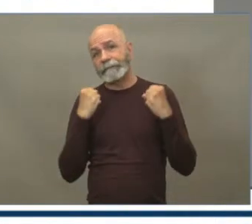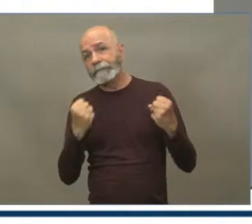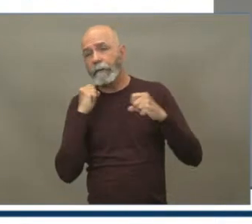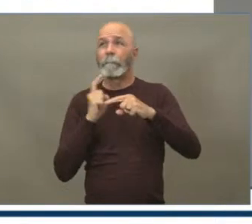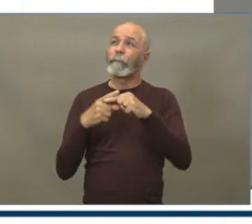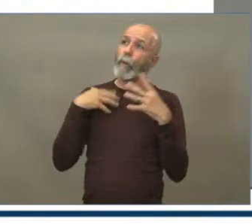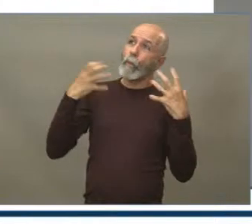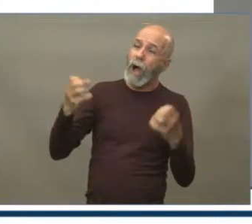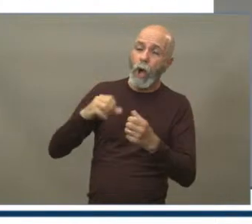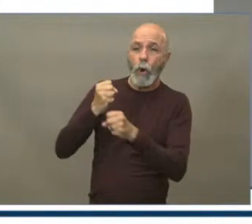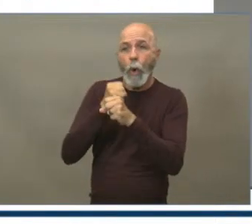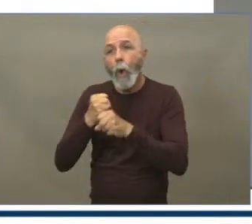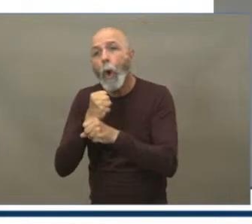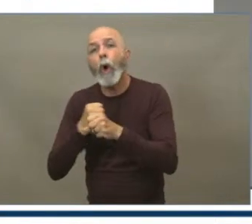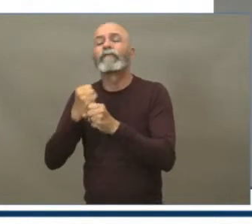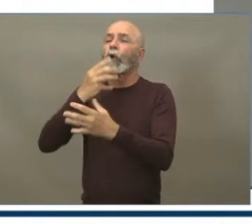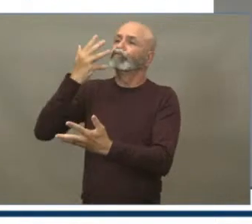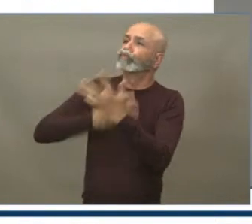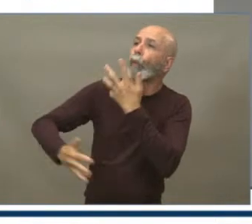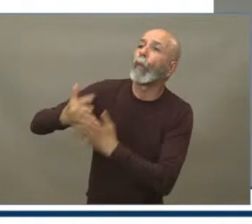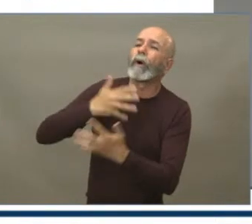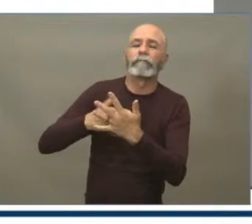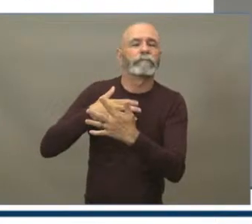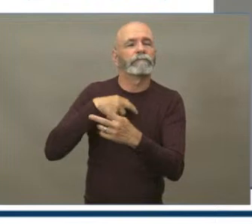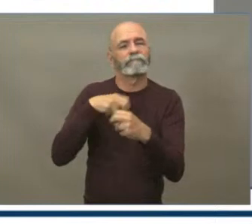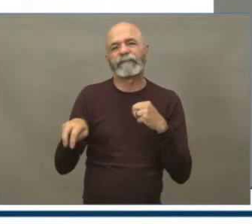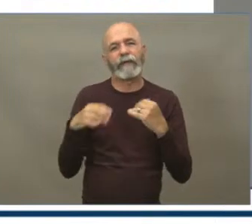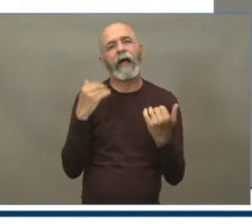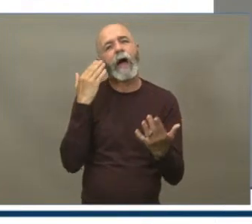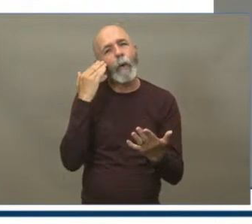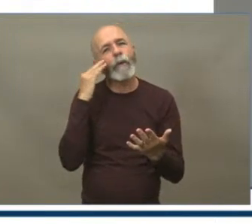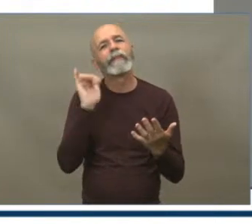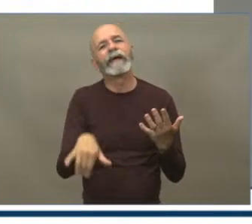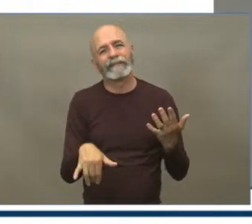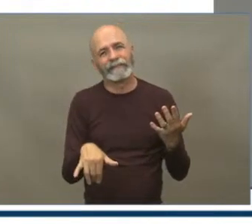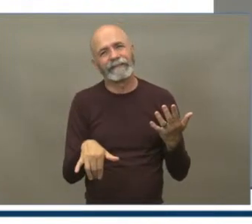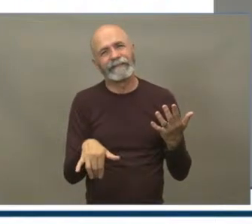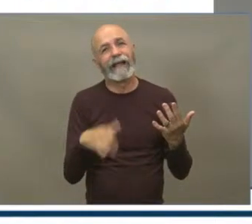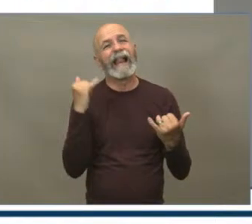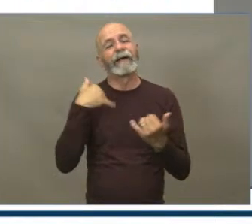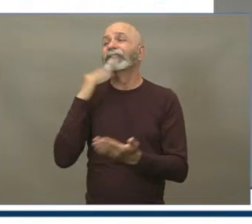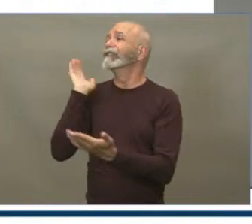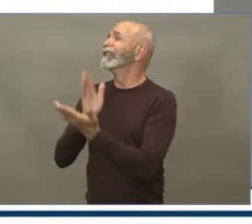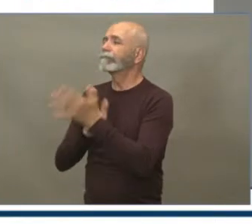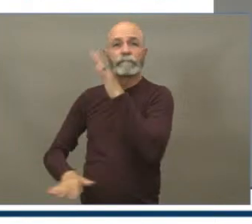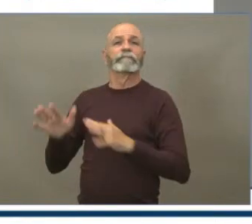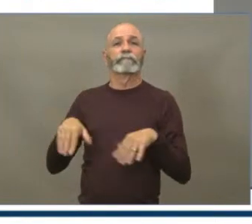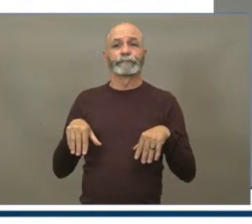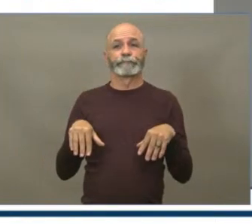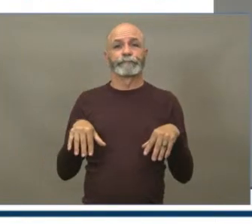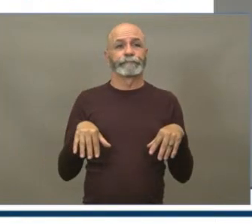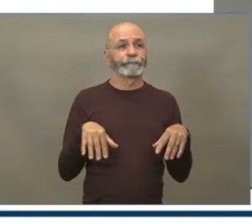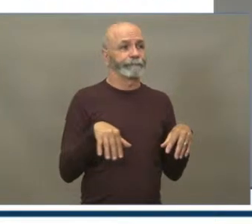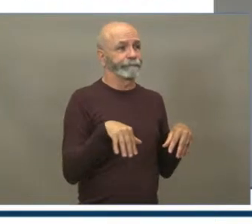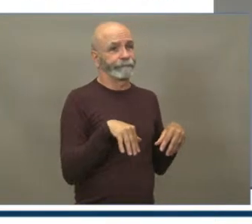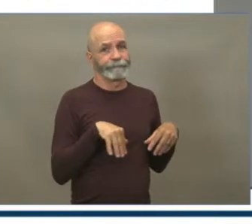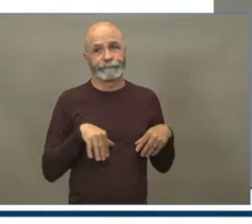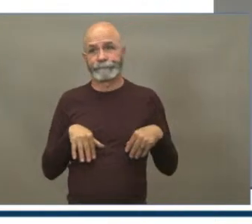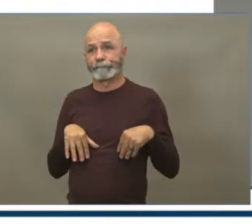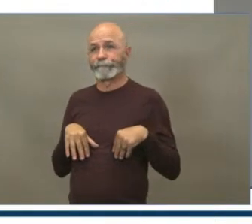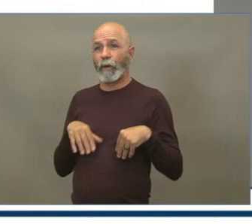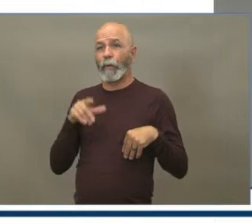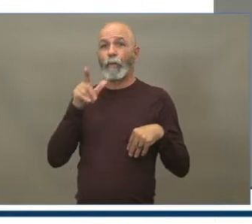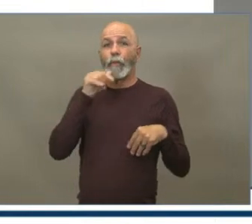we don't realize the impact of these daily activities until we have to stop them. It's hard on business owners. They are doing the right things to